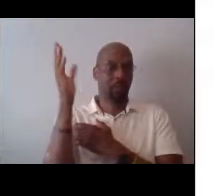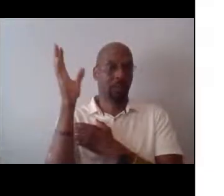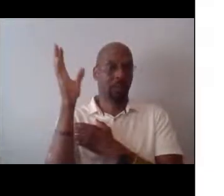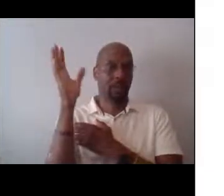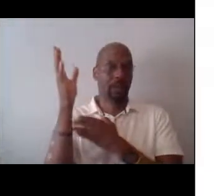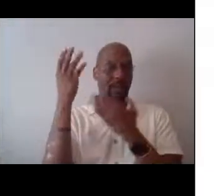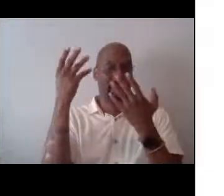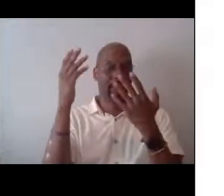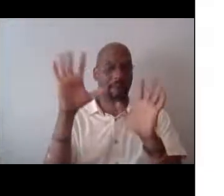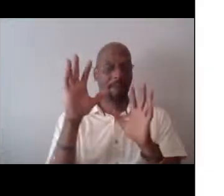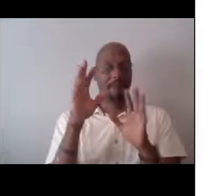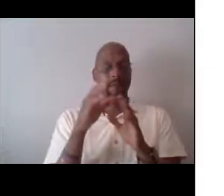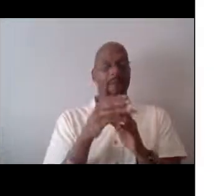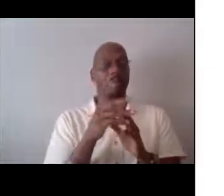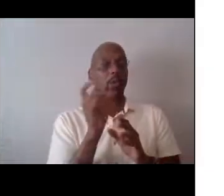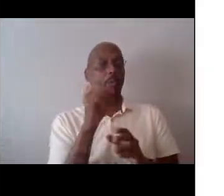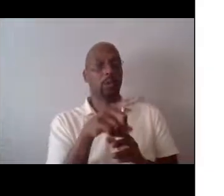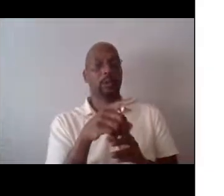for questions. Thank you.